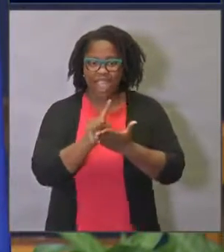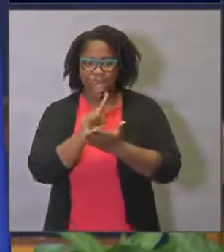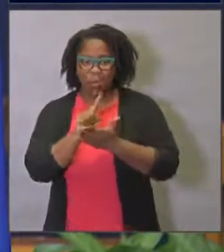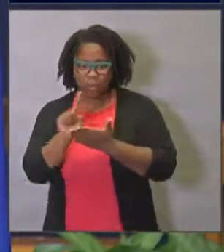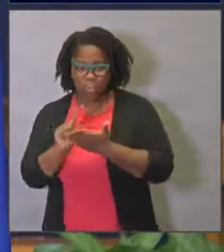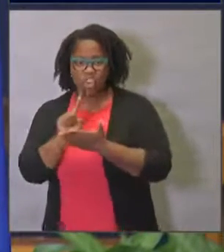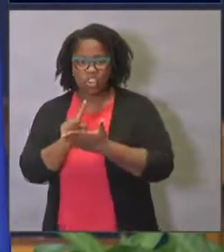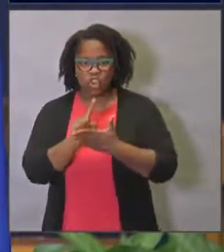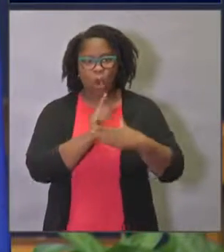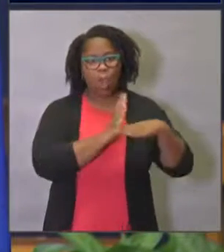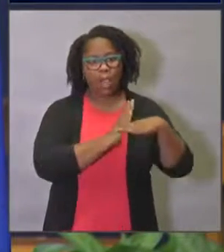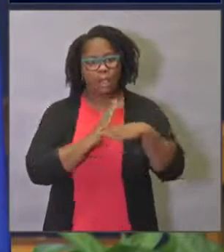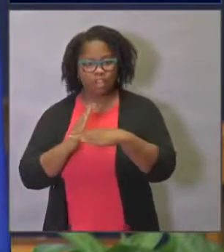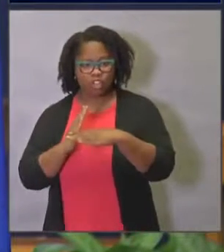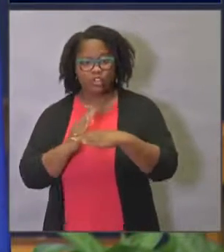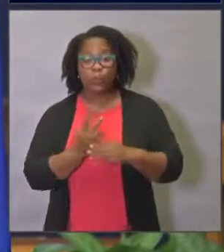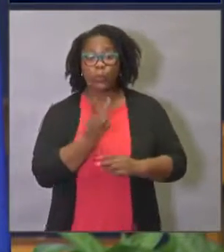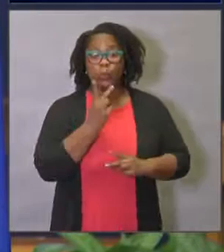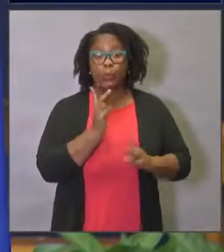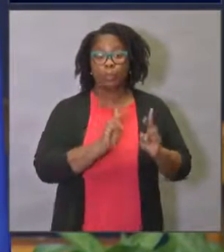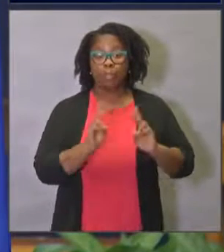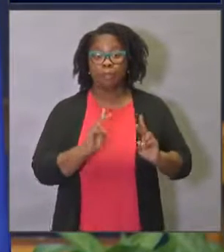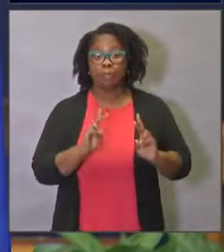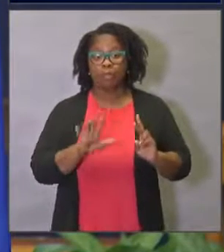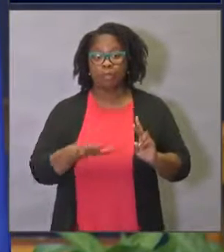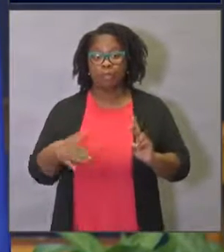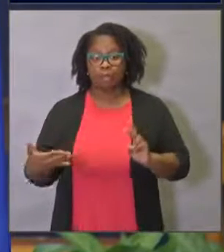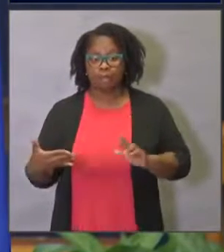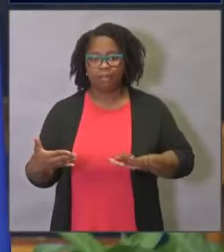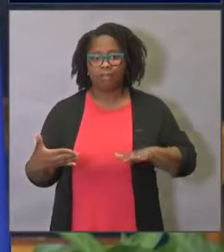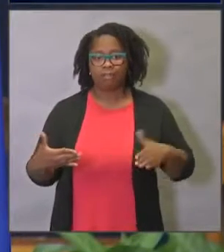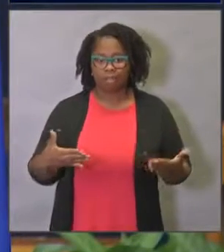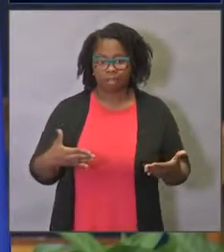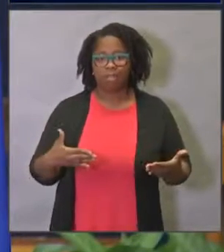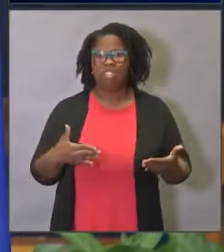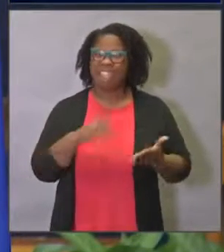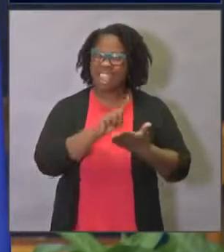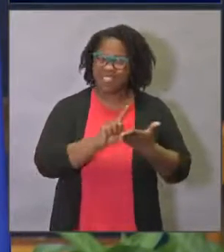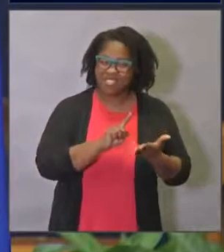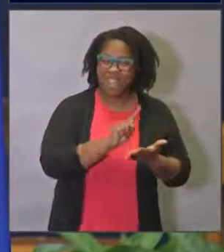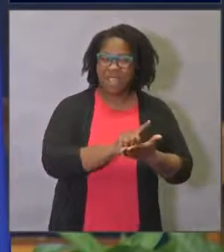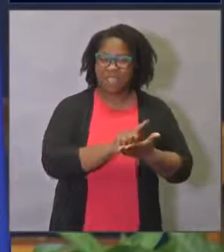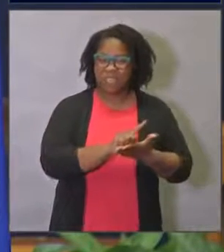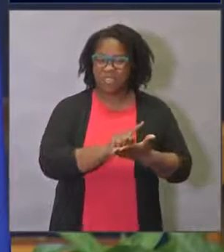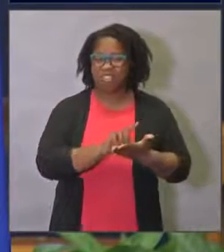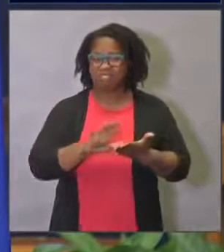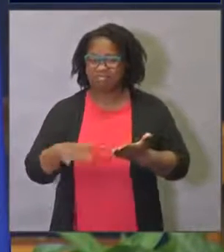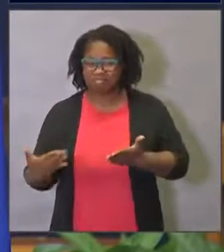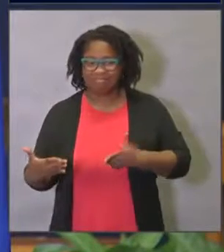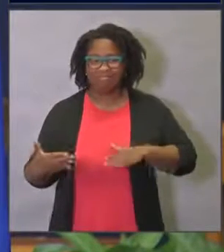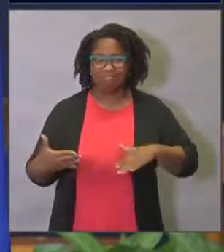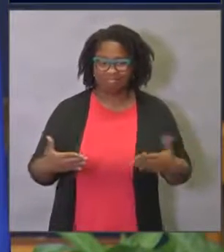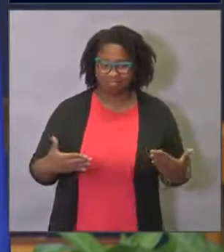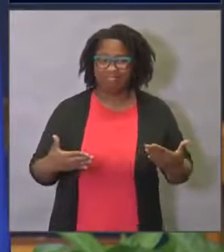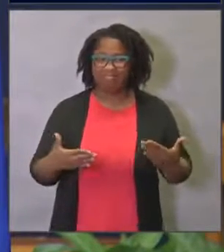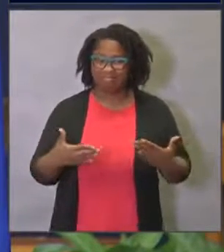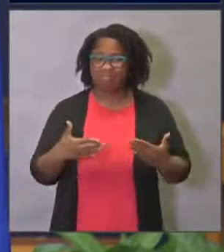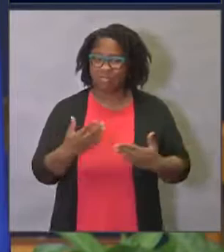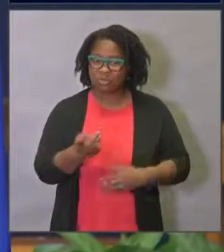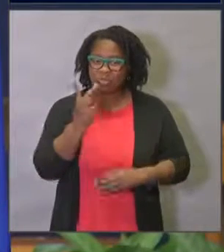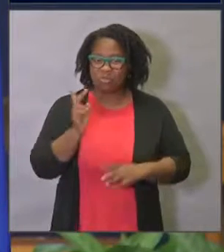family members, and friends are dying from COVID-19, and the virus is rampant in all